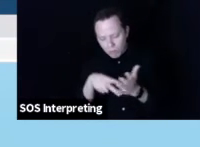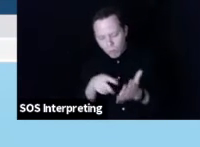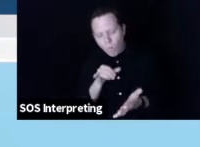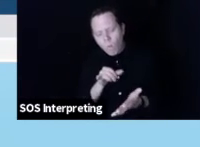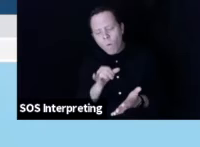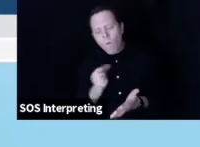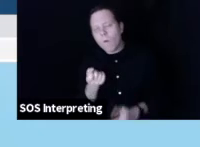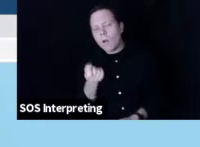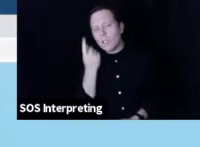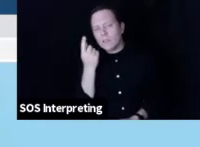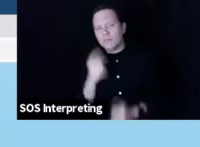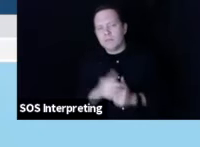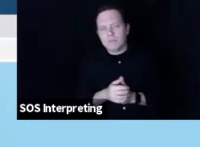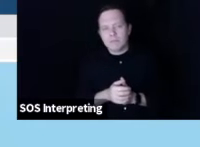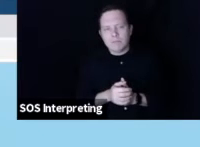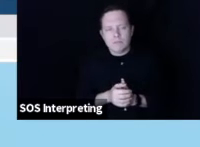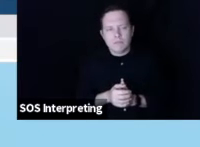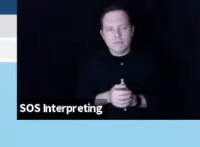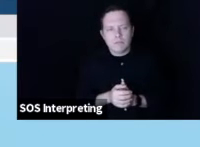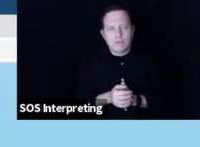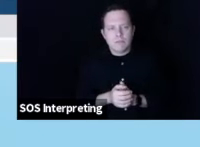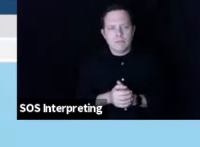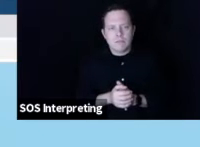it is talking about.